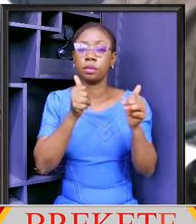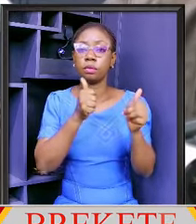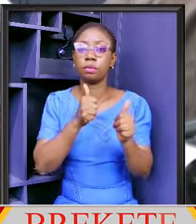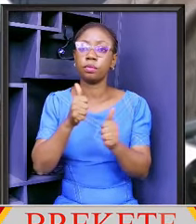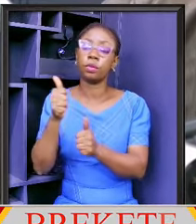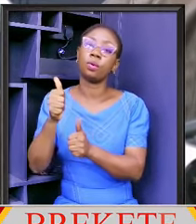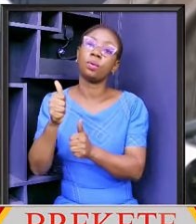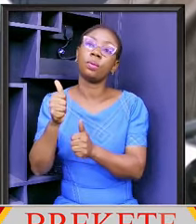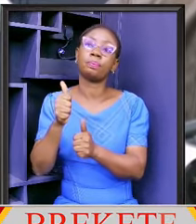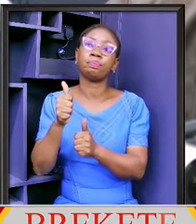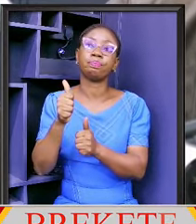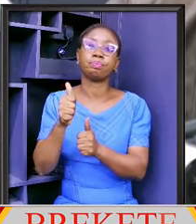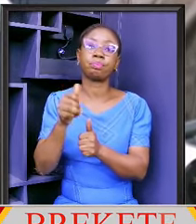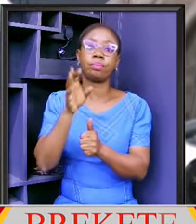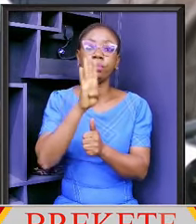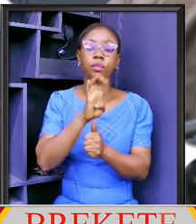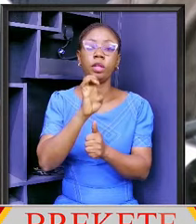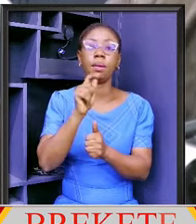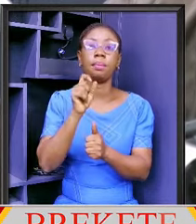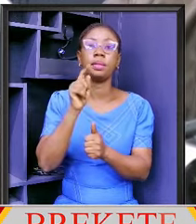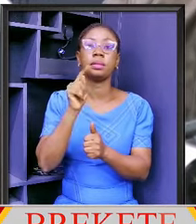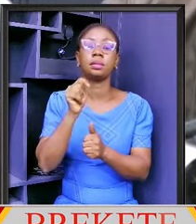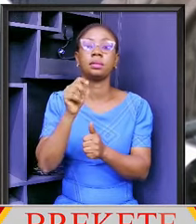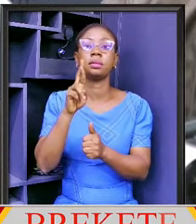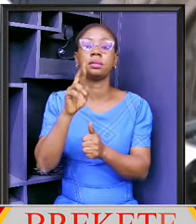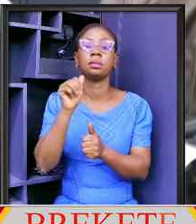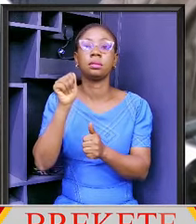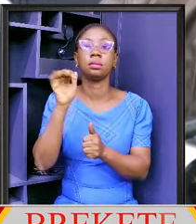betray the former chairman.